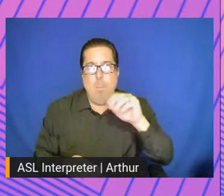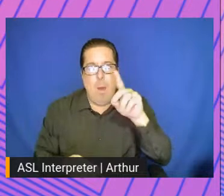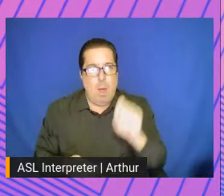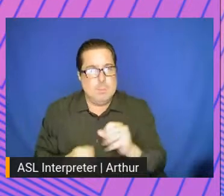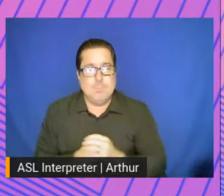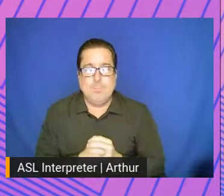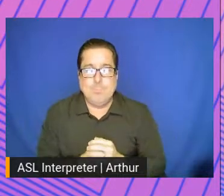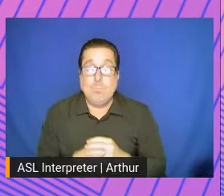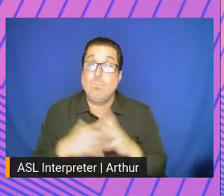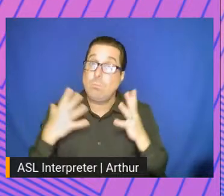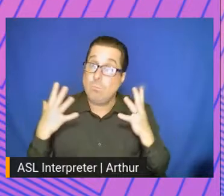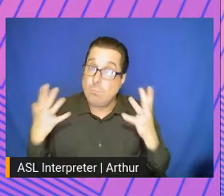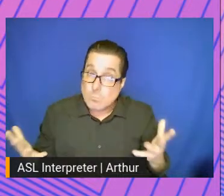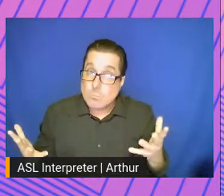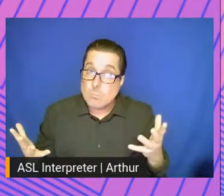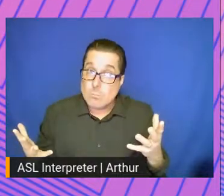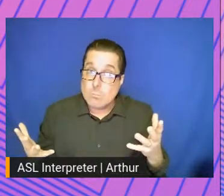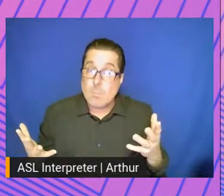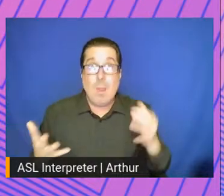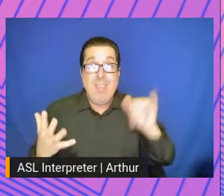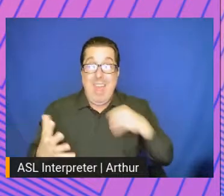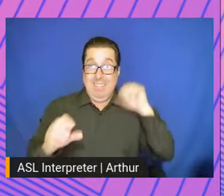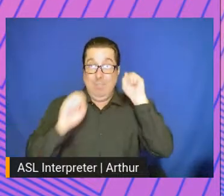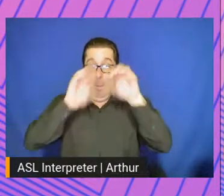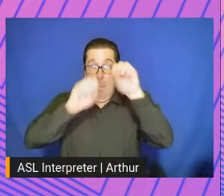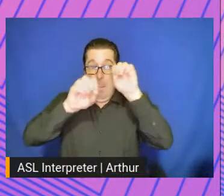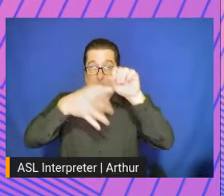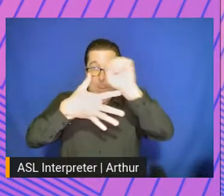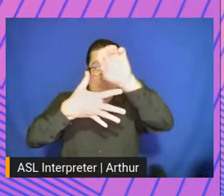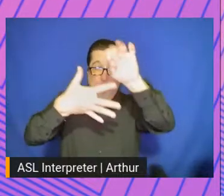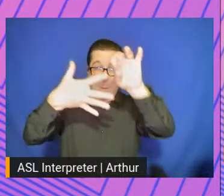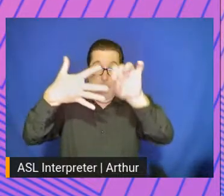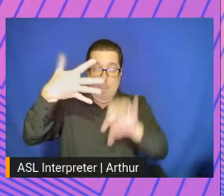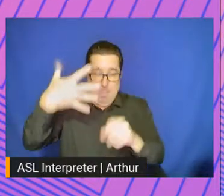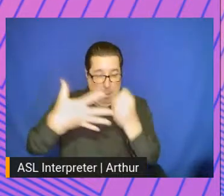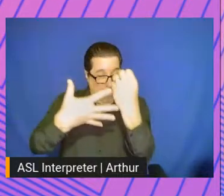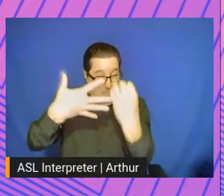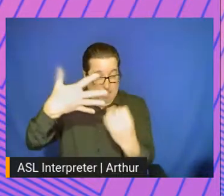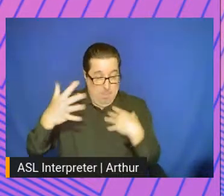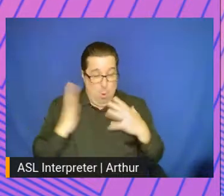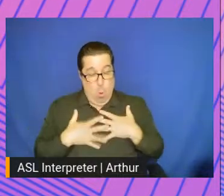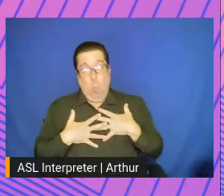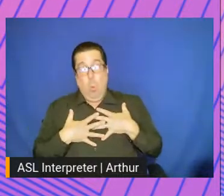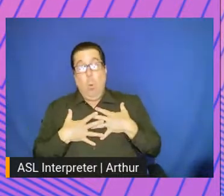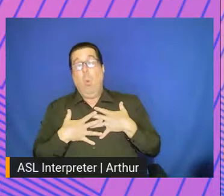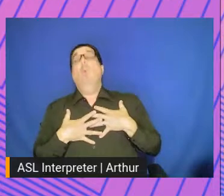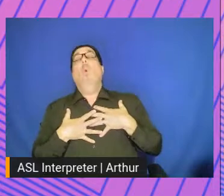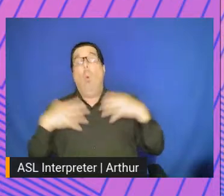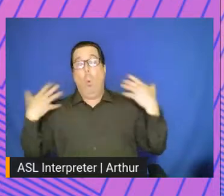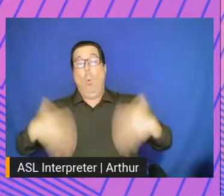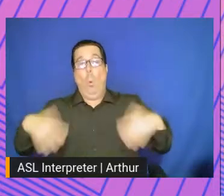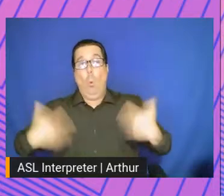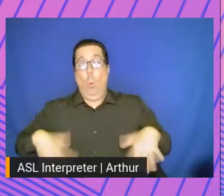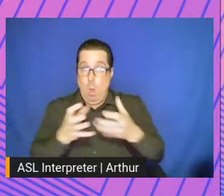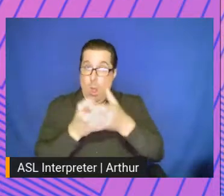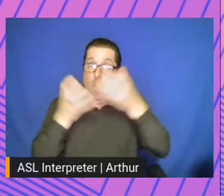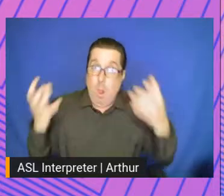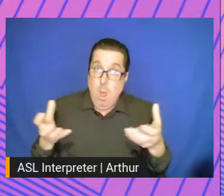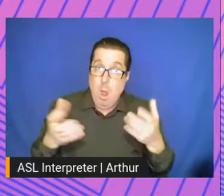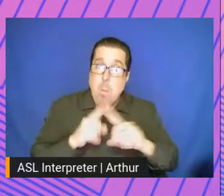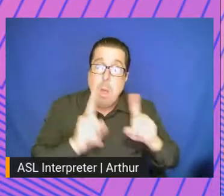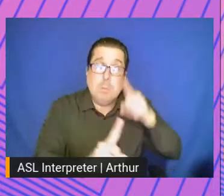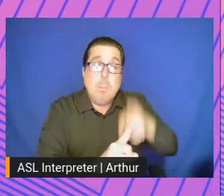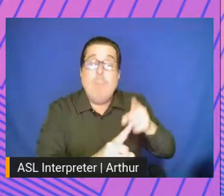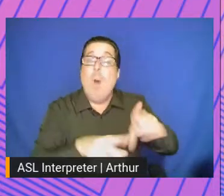So that might be a lot. I think it is a lot. And there's still a host of other things that I didn't touch on, but I wanted to speak specifically about things